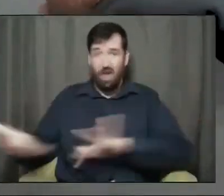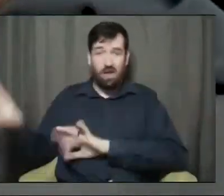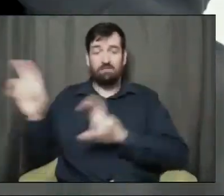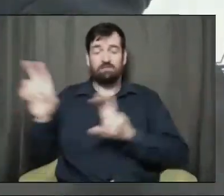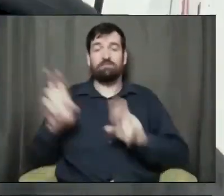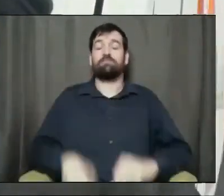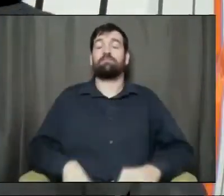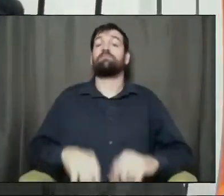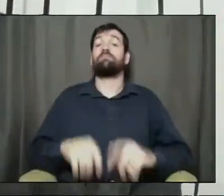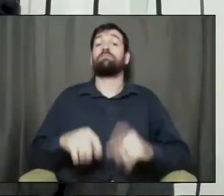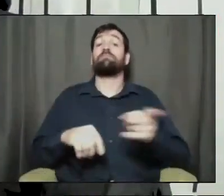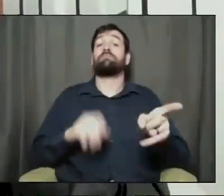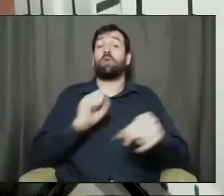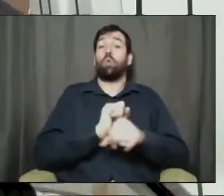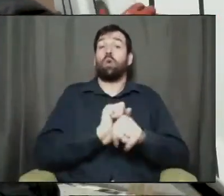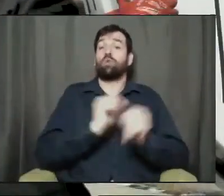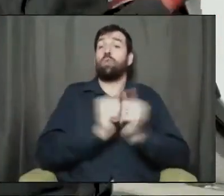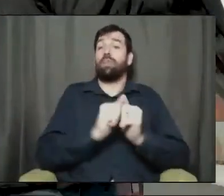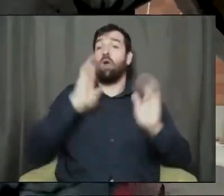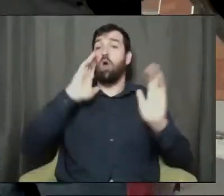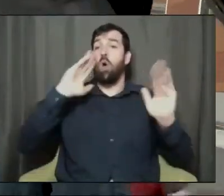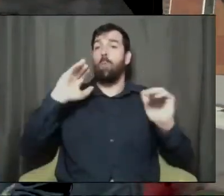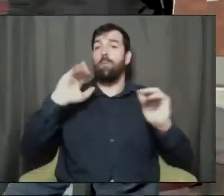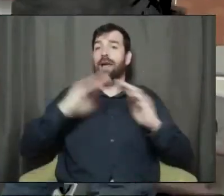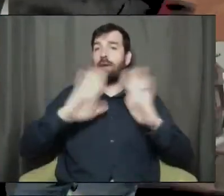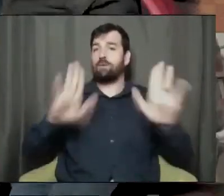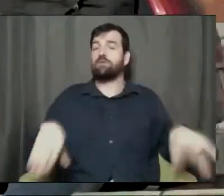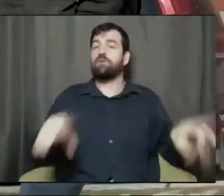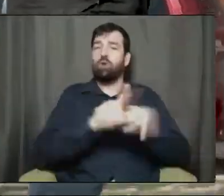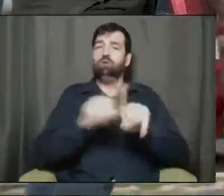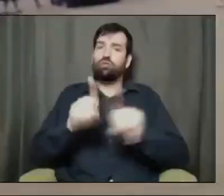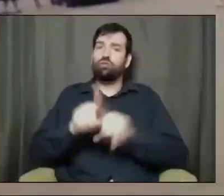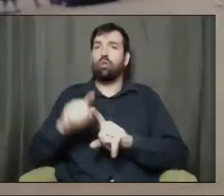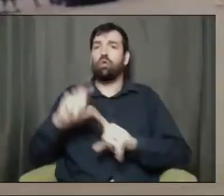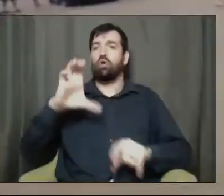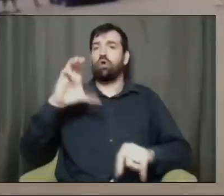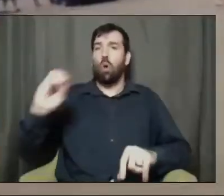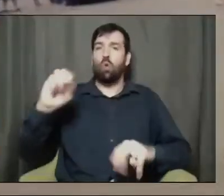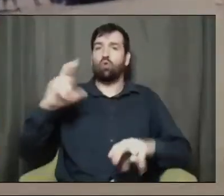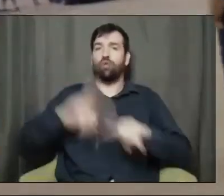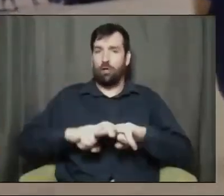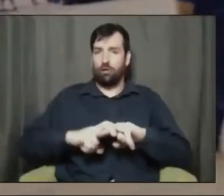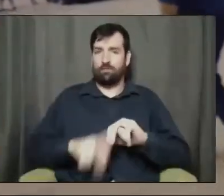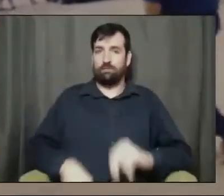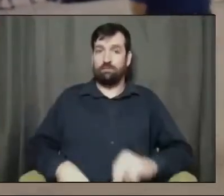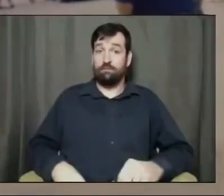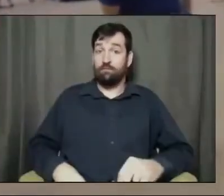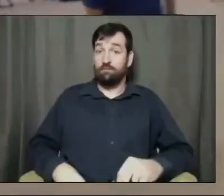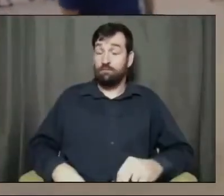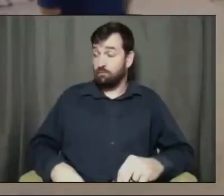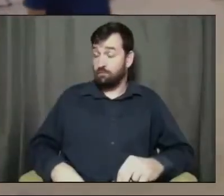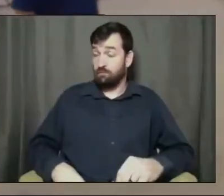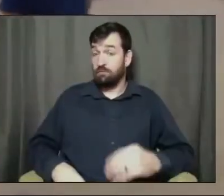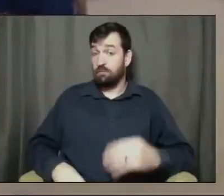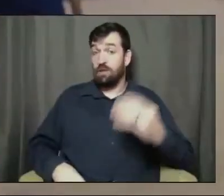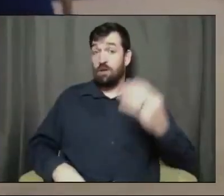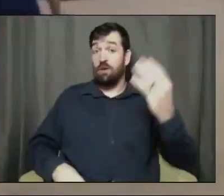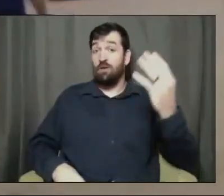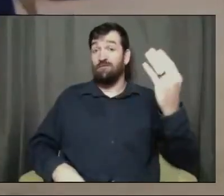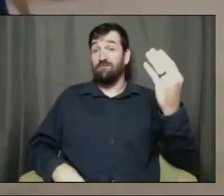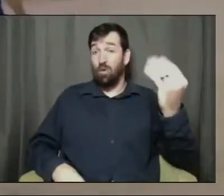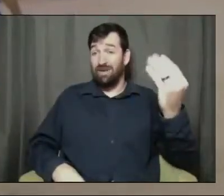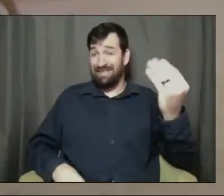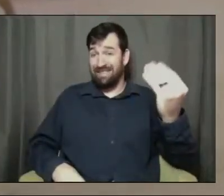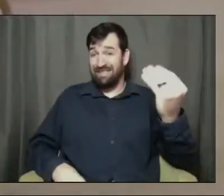works with Hope House, and she's co-chair of the Parade of Hearts. Having 14 sponsored hearts throughout